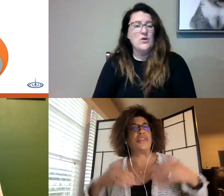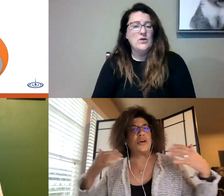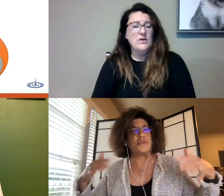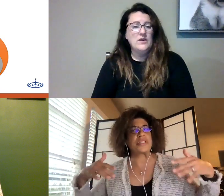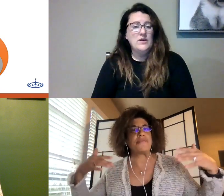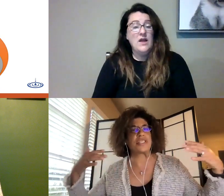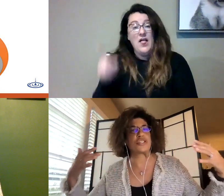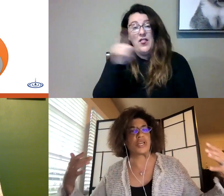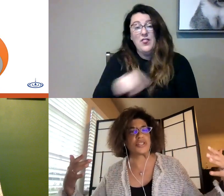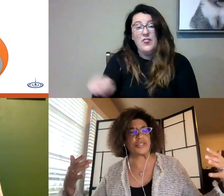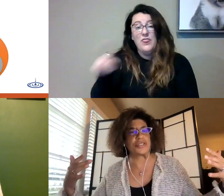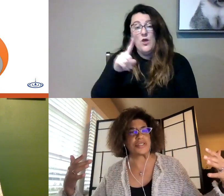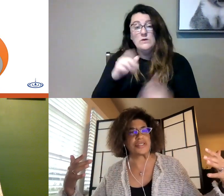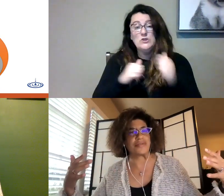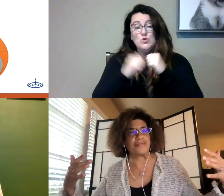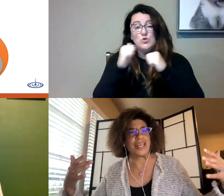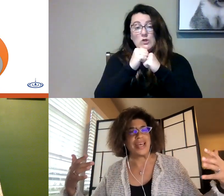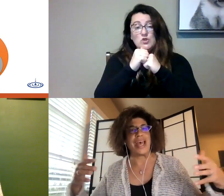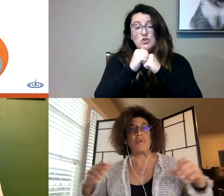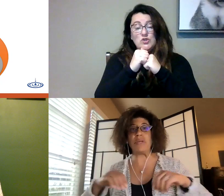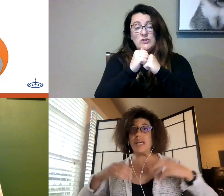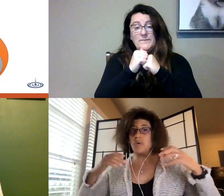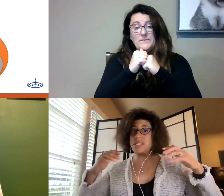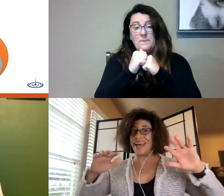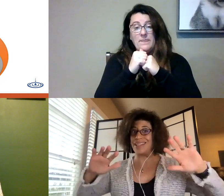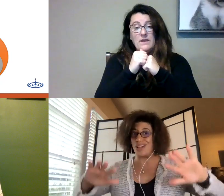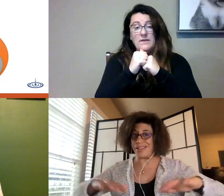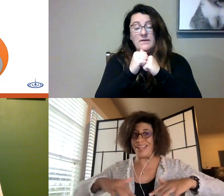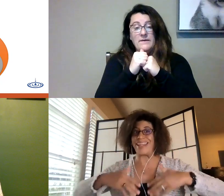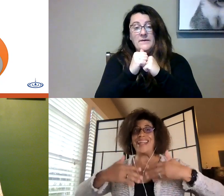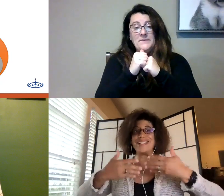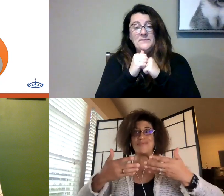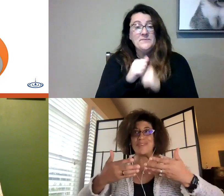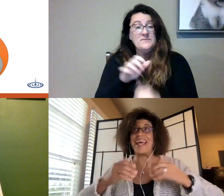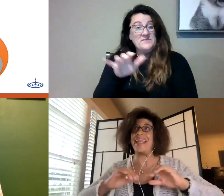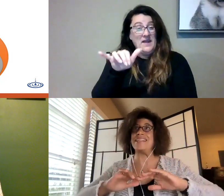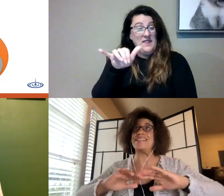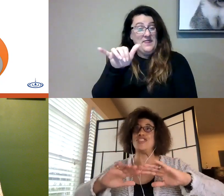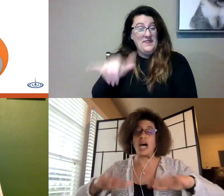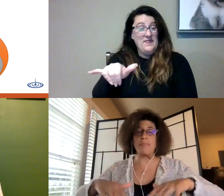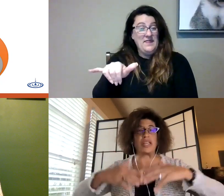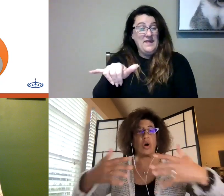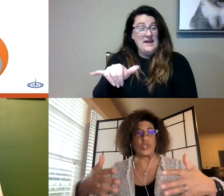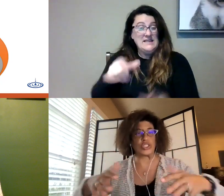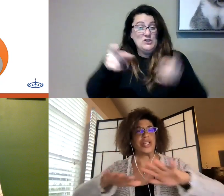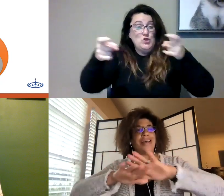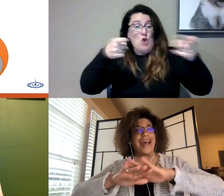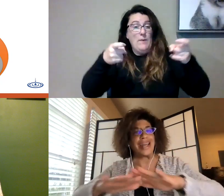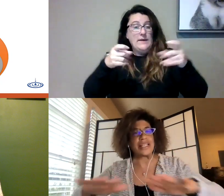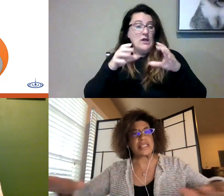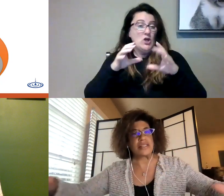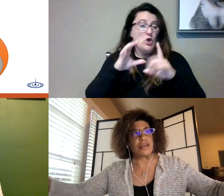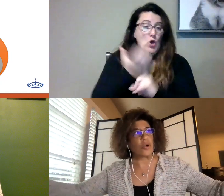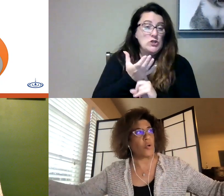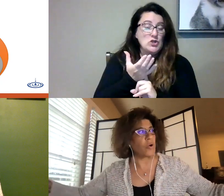to those types of structures. And what we know is that that is dominant culture